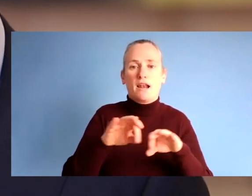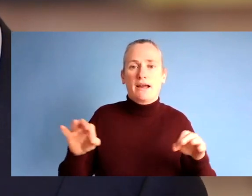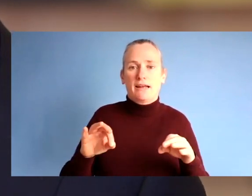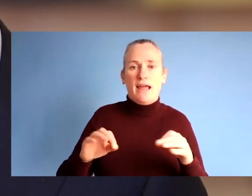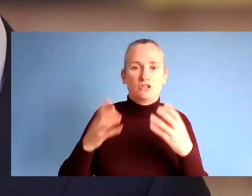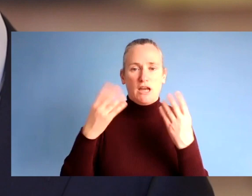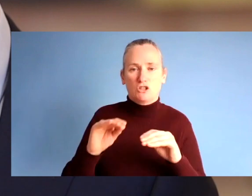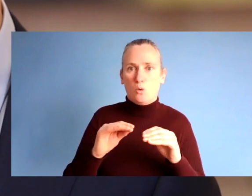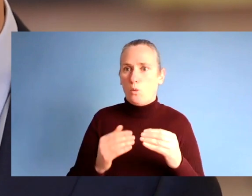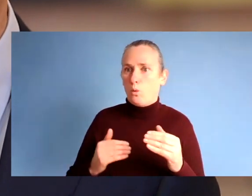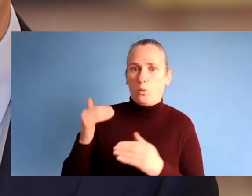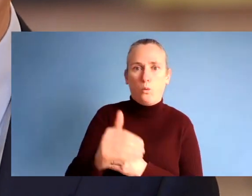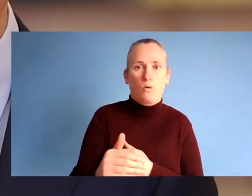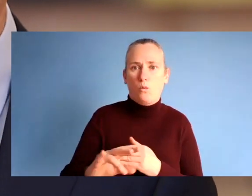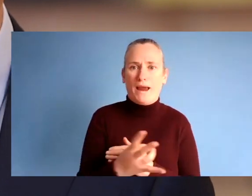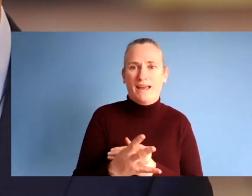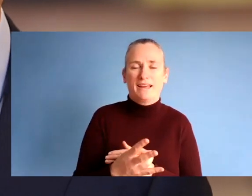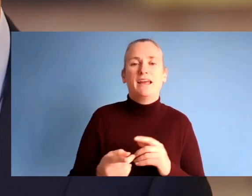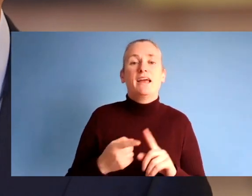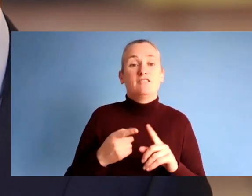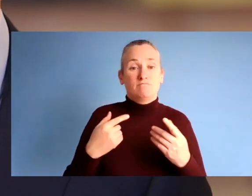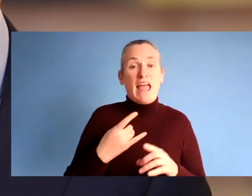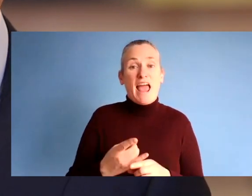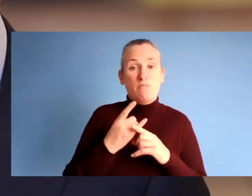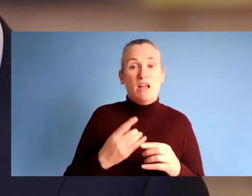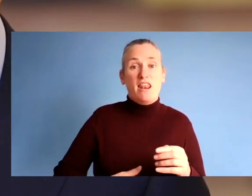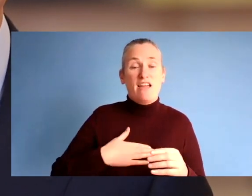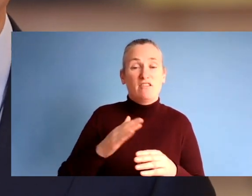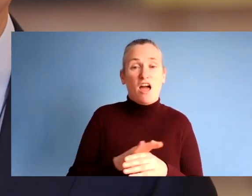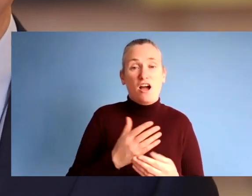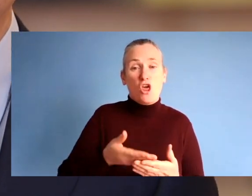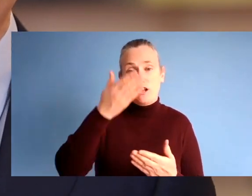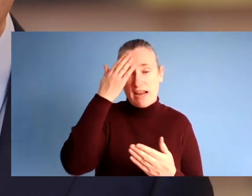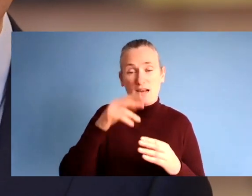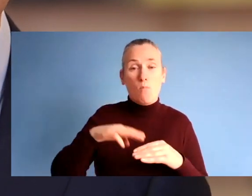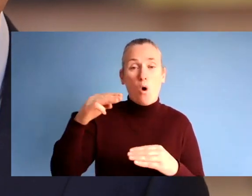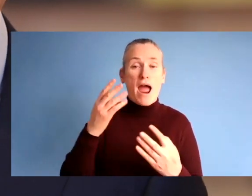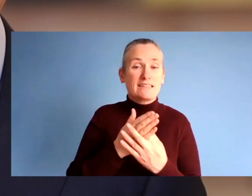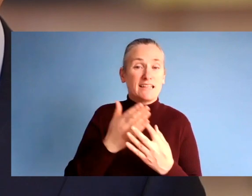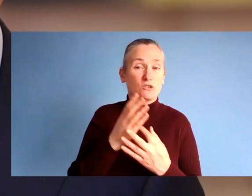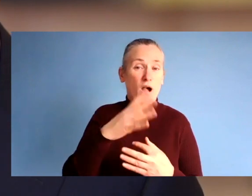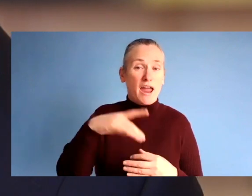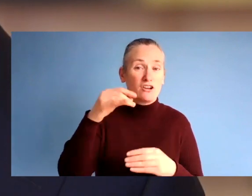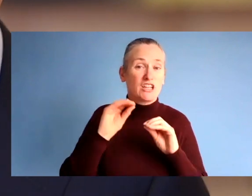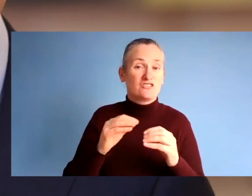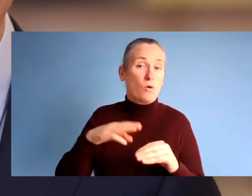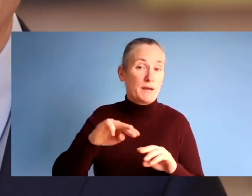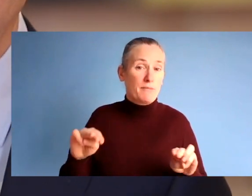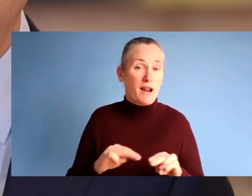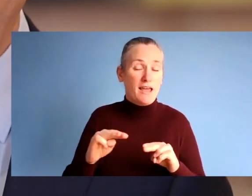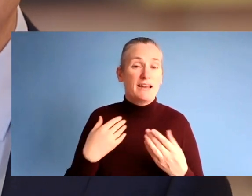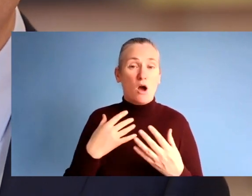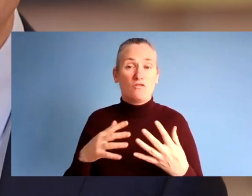promote lifelong learning and provides greater accessibility to higher education for more people. The flexibility of online and blended learning